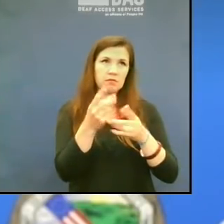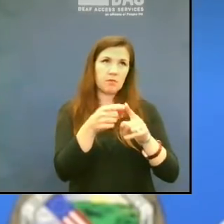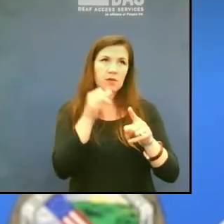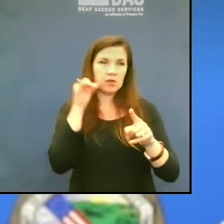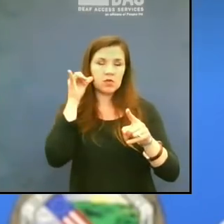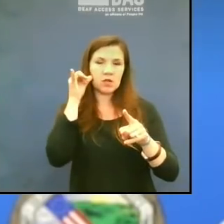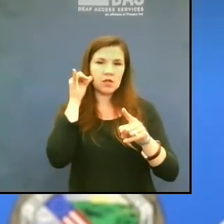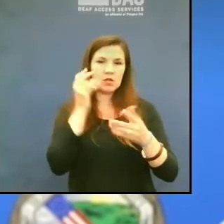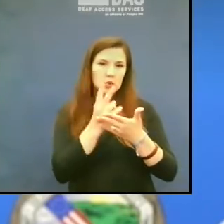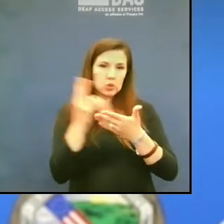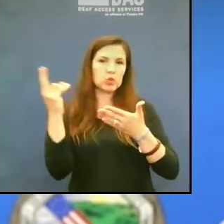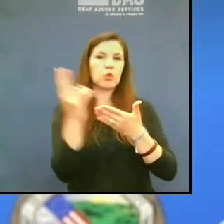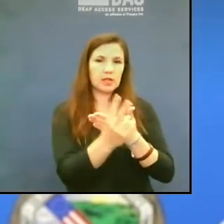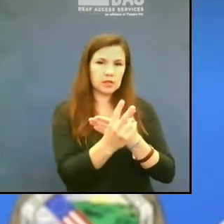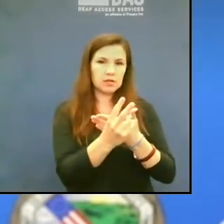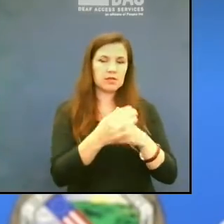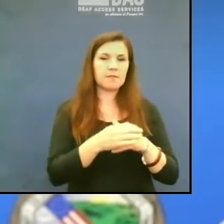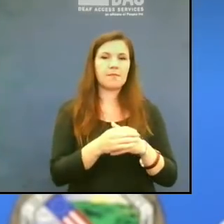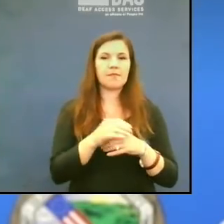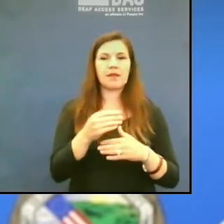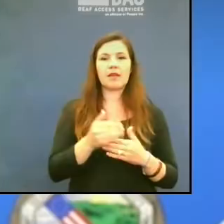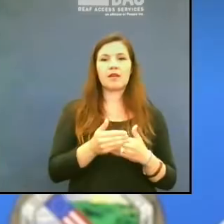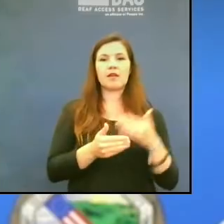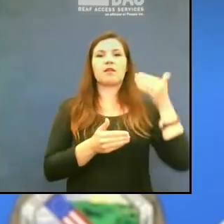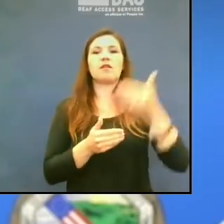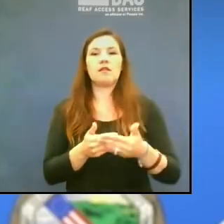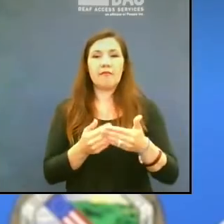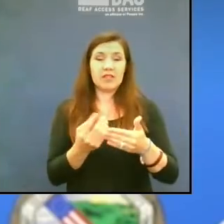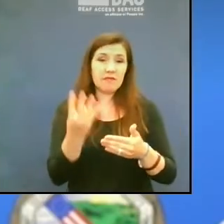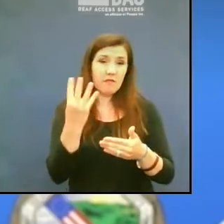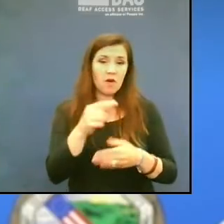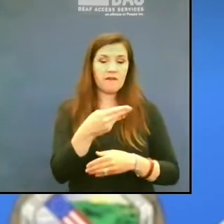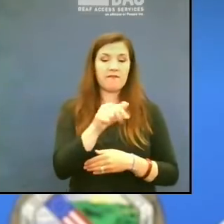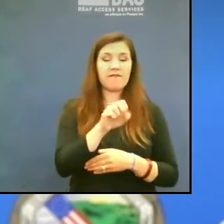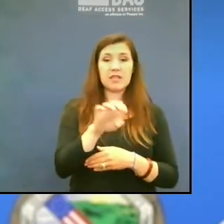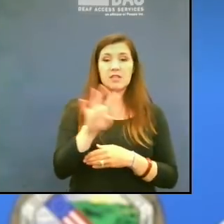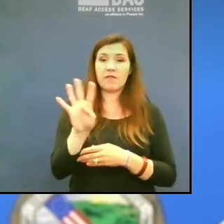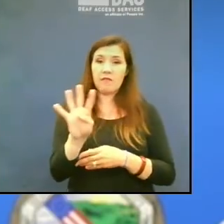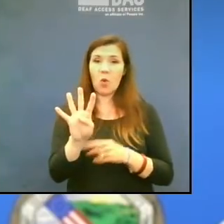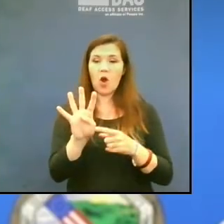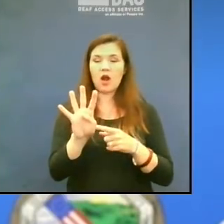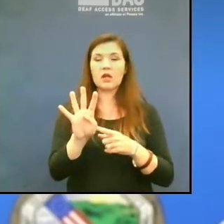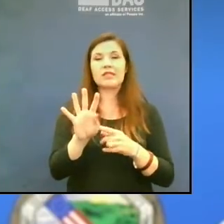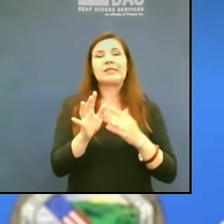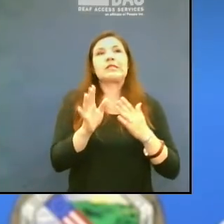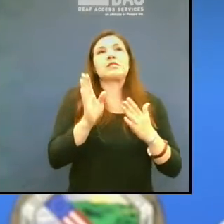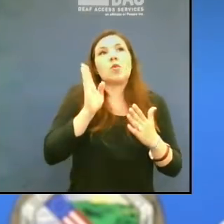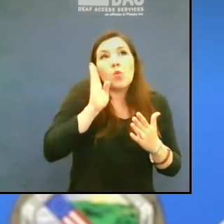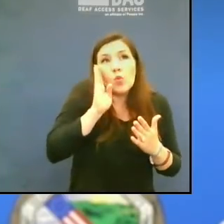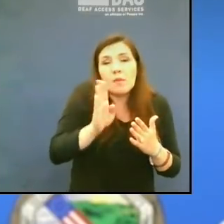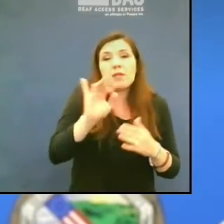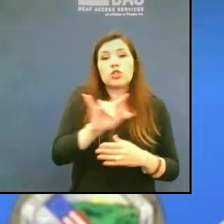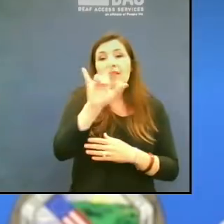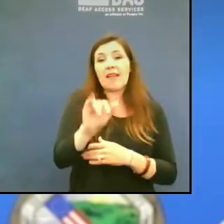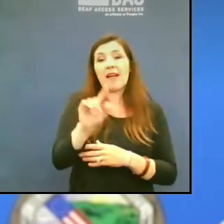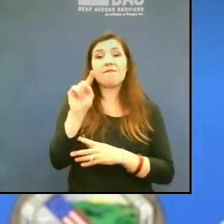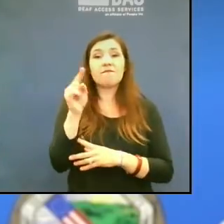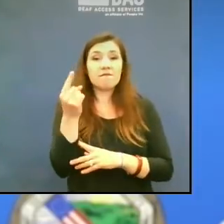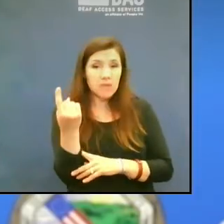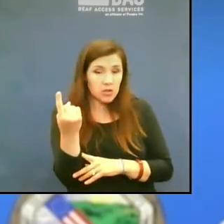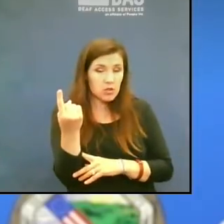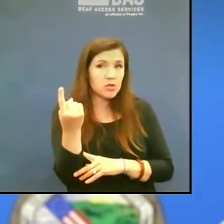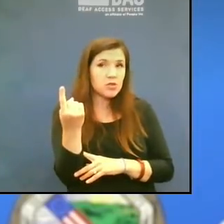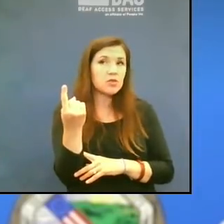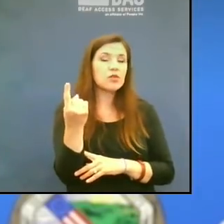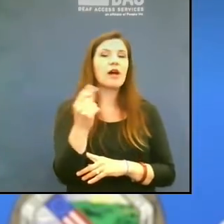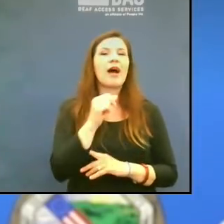yesterday. Phase 4 would be technically July 1st if we continue down that trend. I'm not